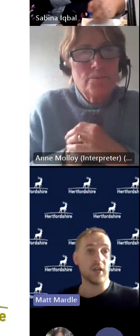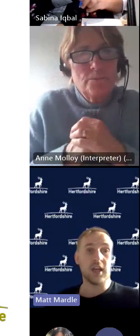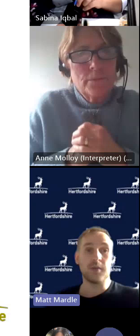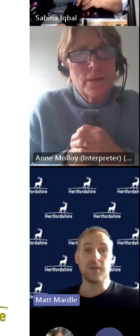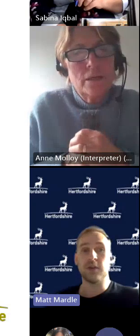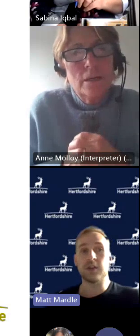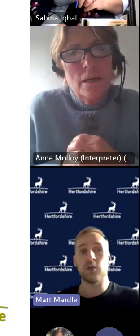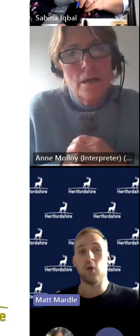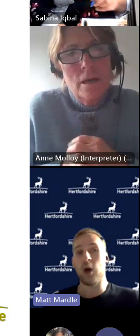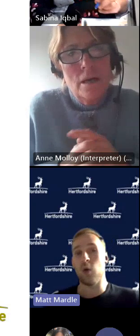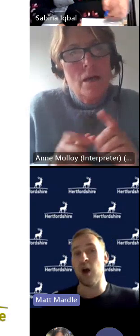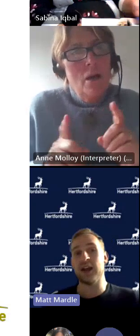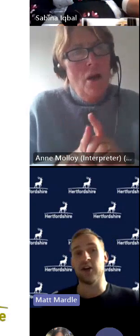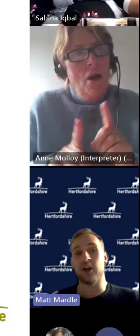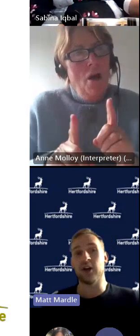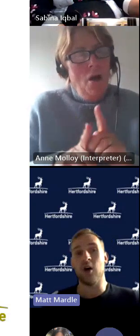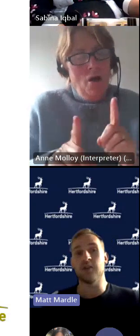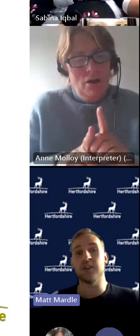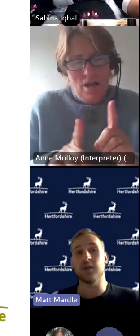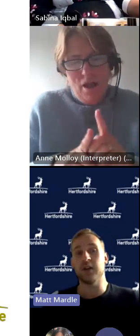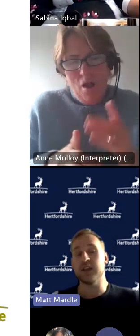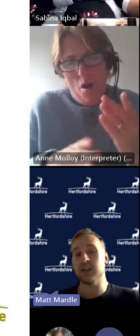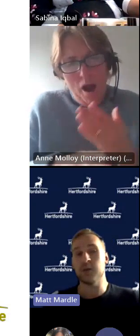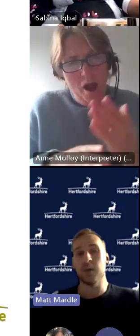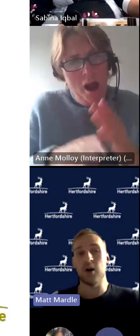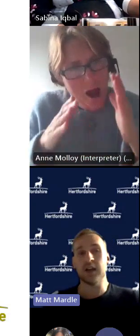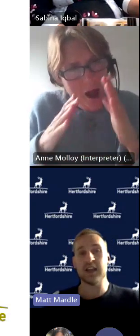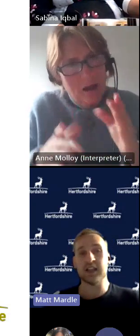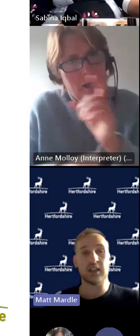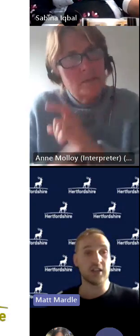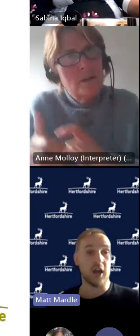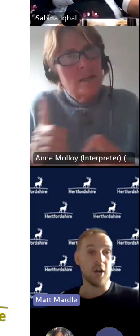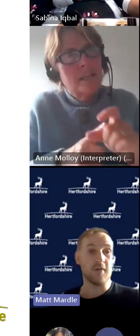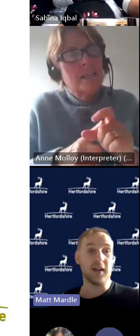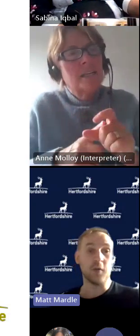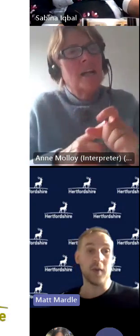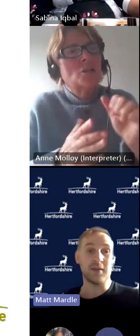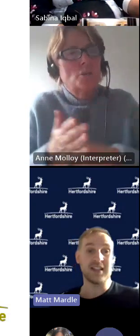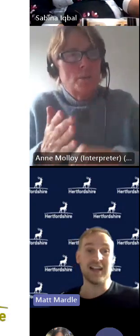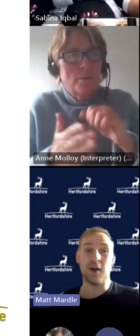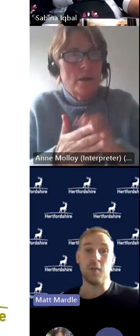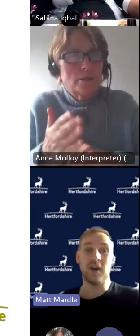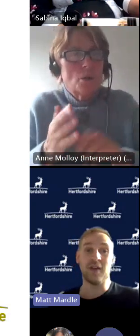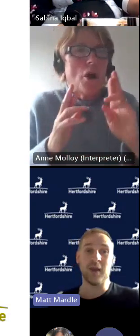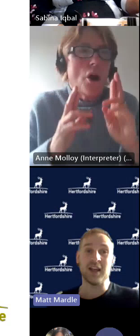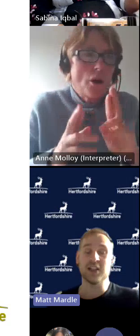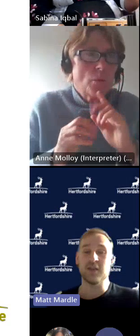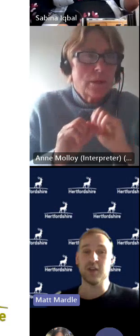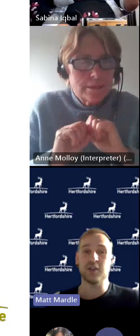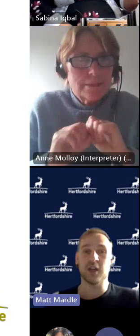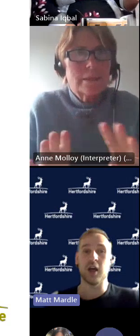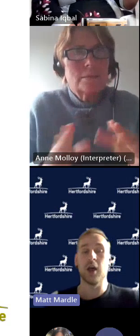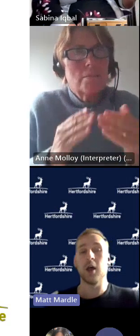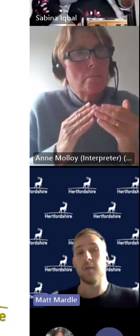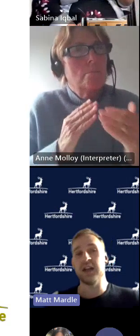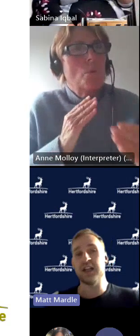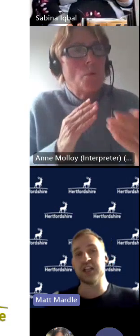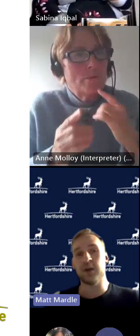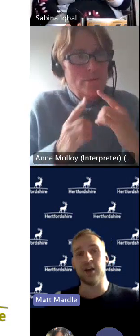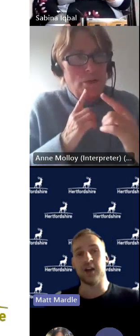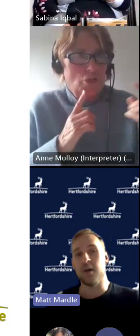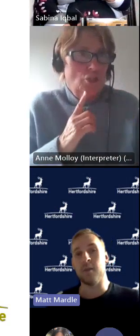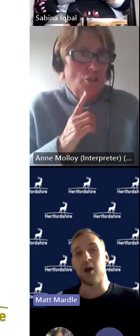So also in terms of food support, we are working on our Hertfordshire community supermarkets, so hopefully we'll be able to send out more information in the future,